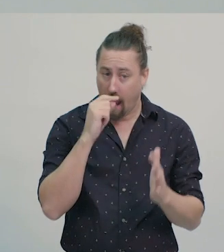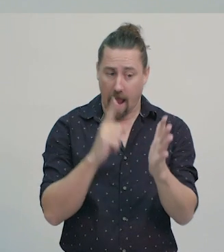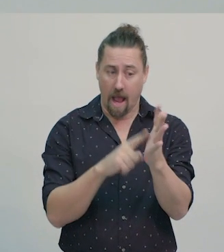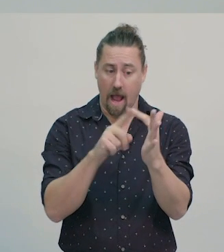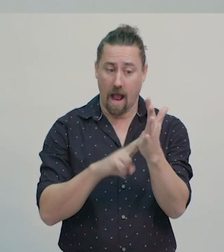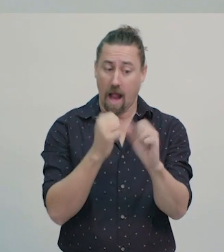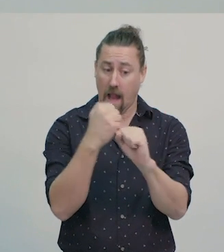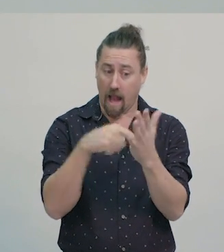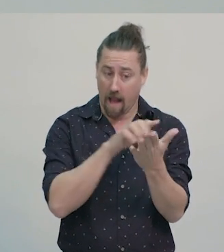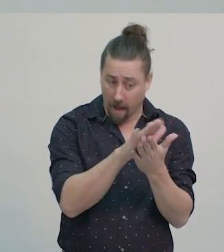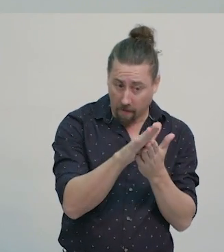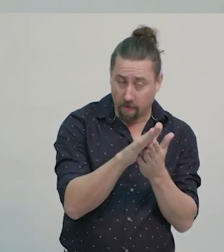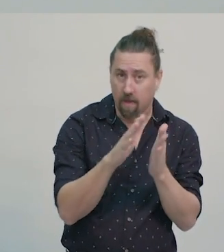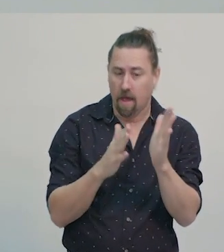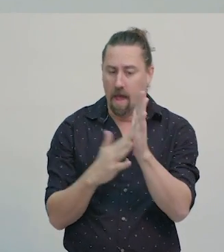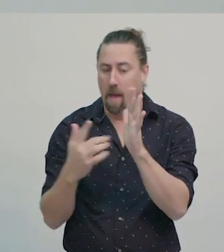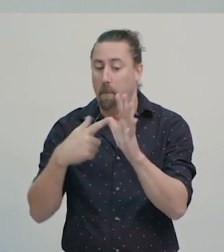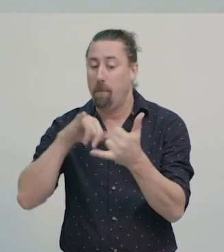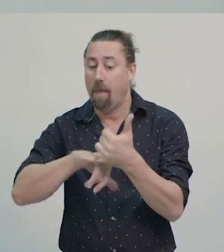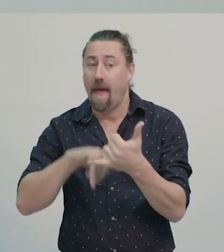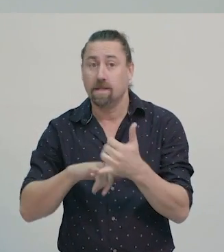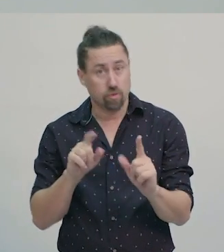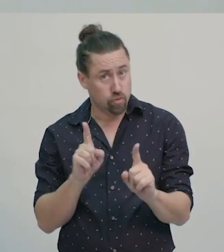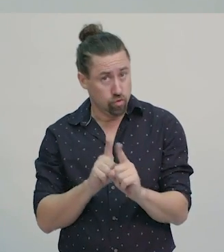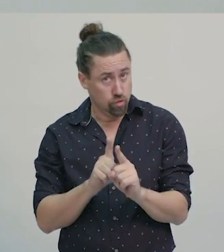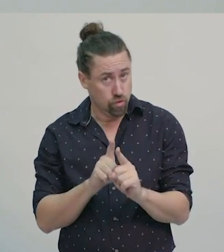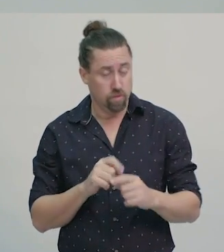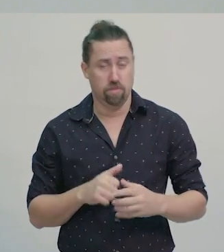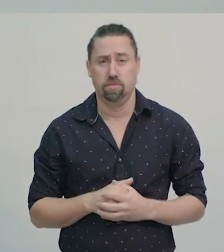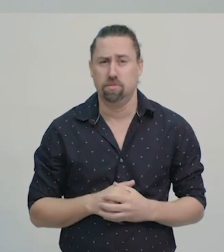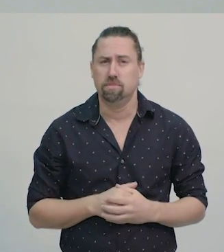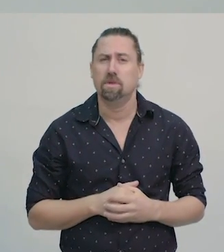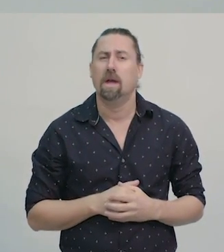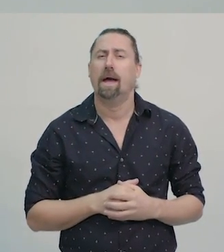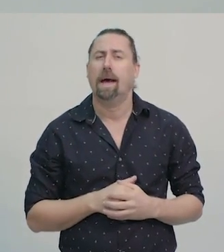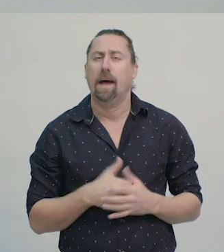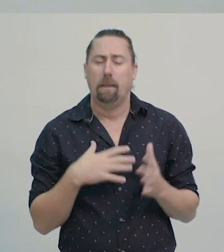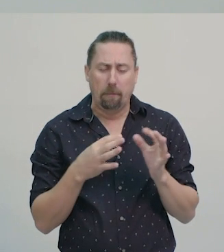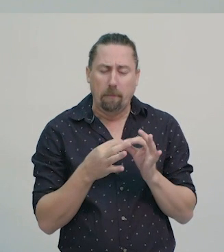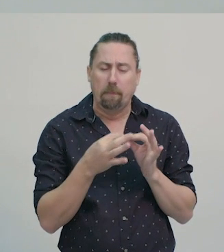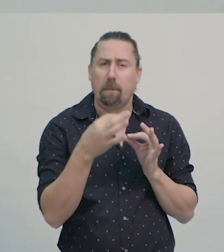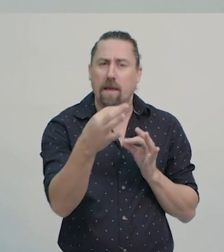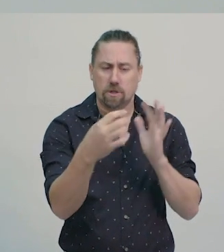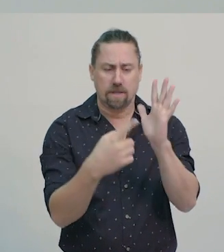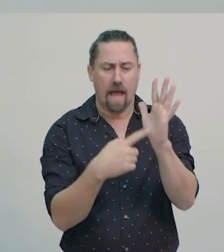mouse. The mouse is shorter than the giraffe.